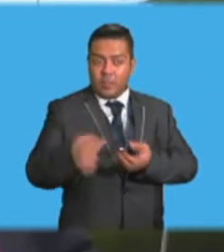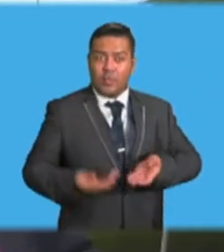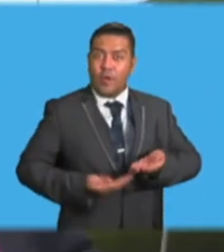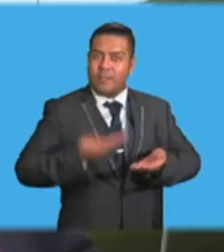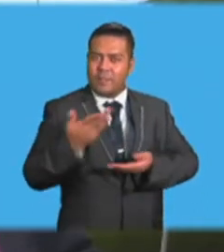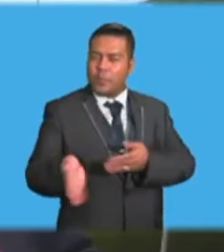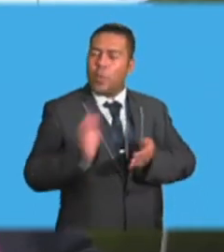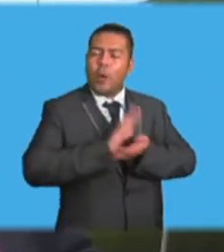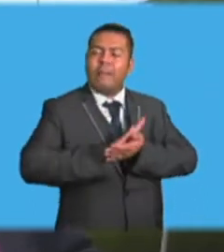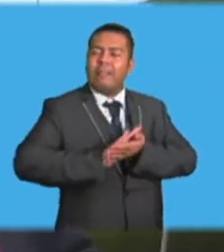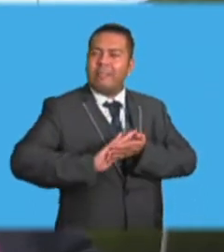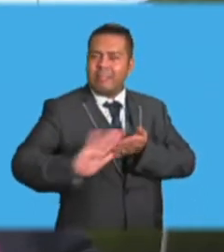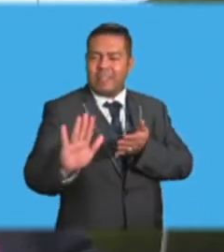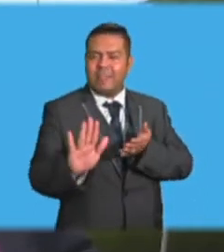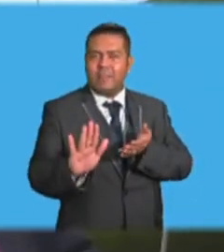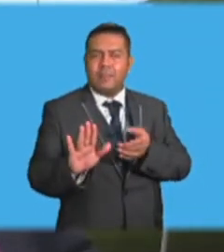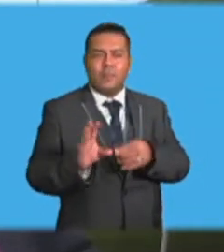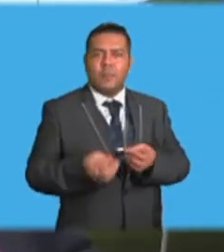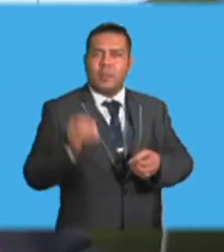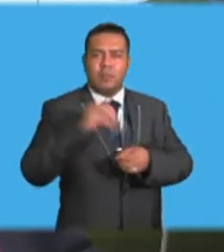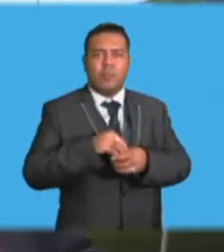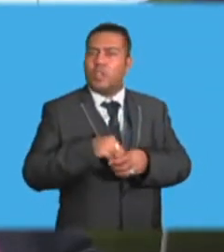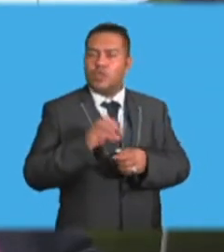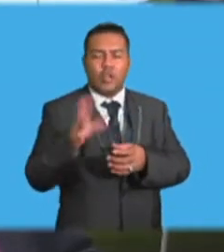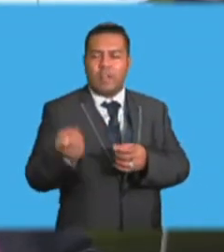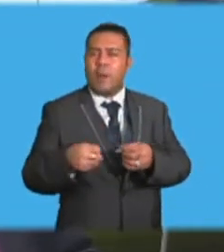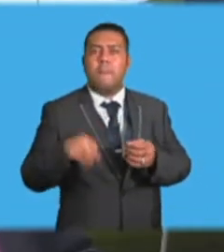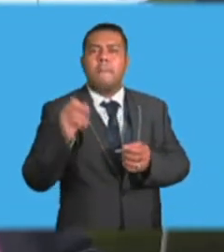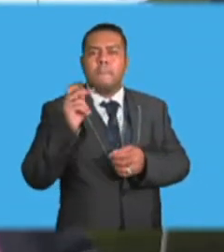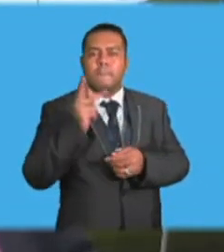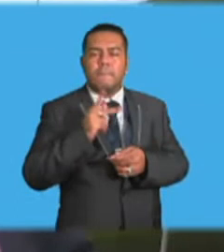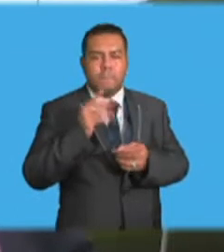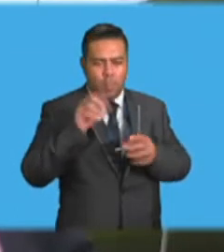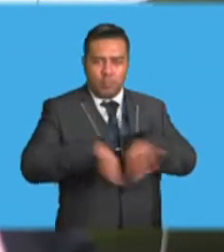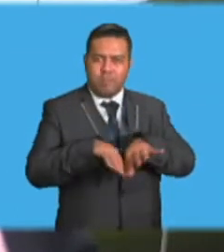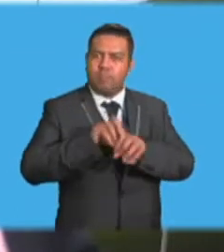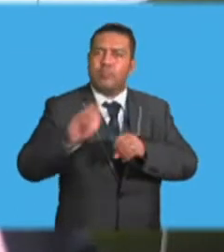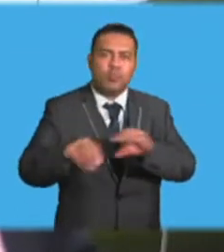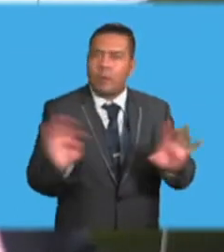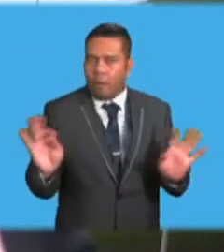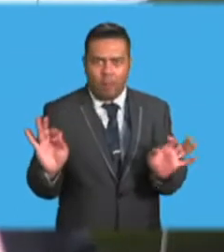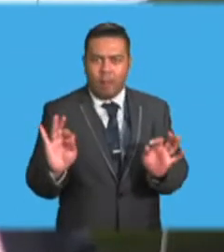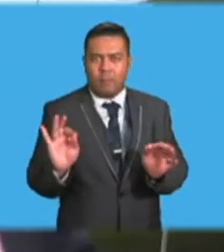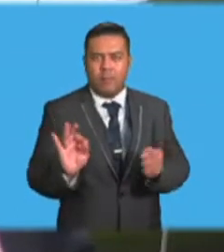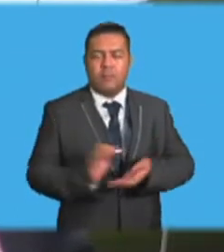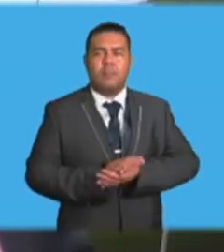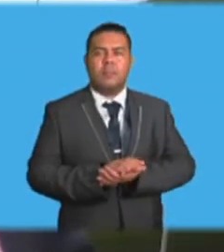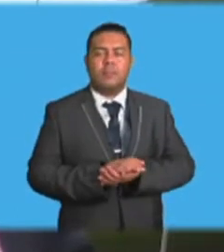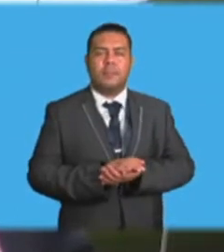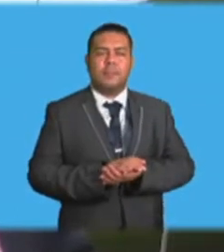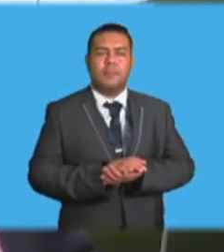were clean in spirit and their contents, and it does not constitute littering," Madam Speaker. Madam Speaker,